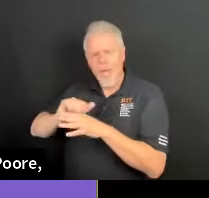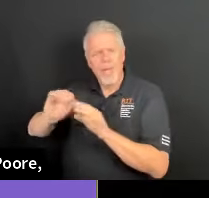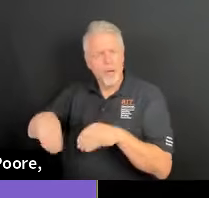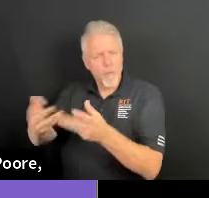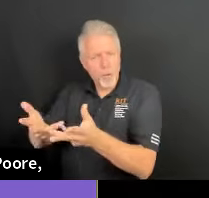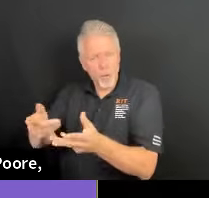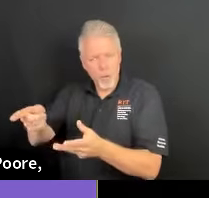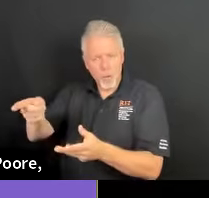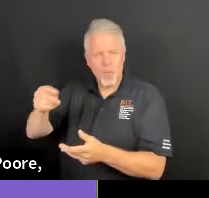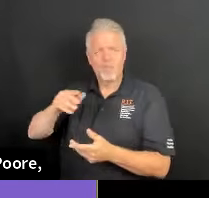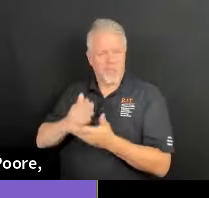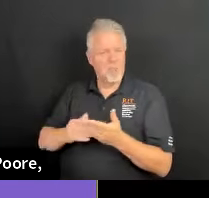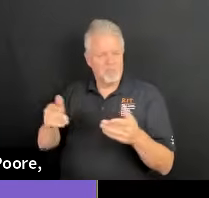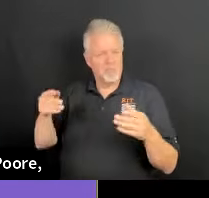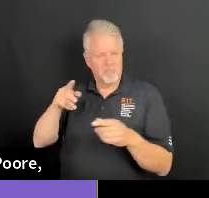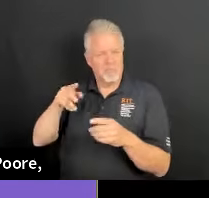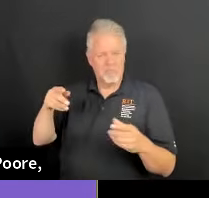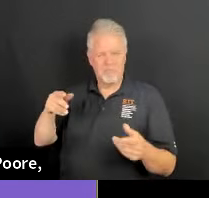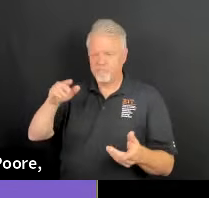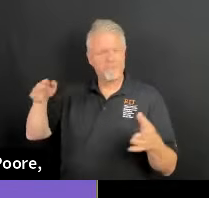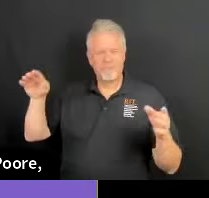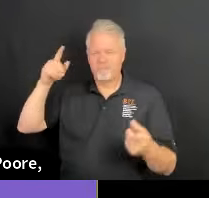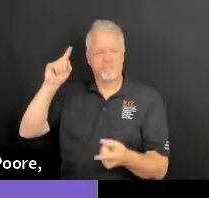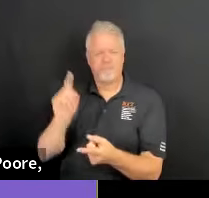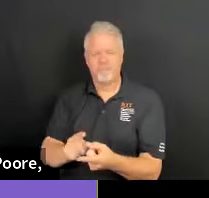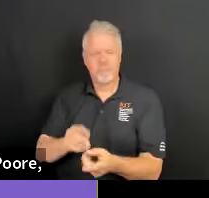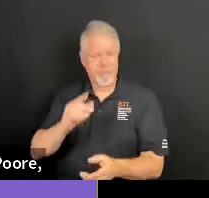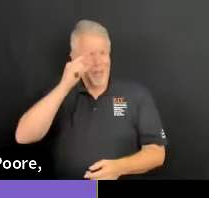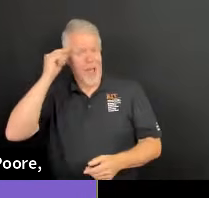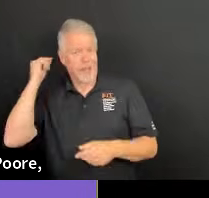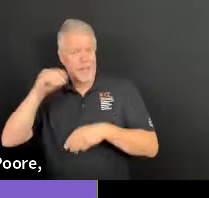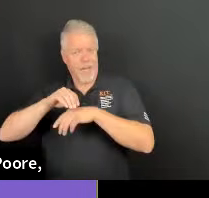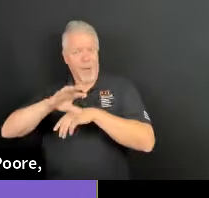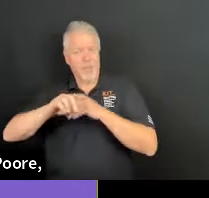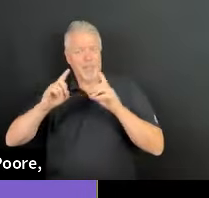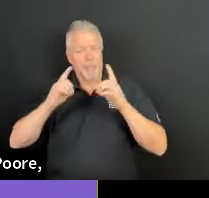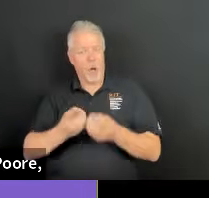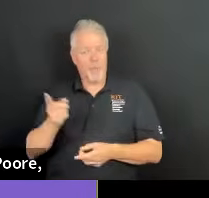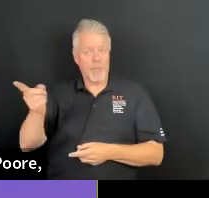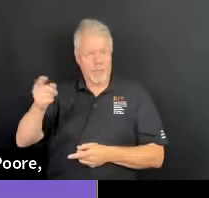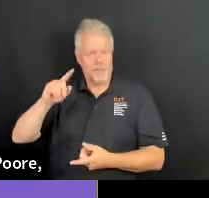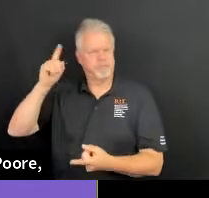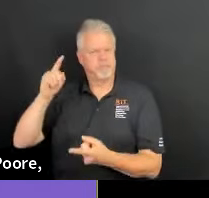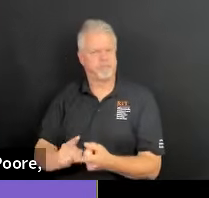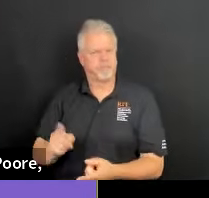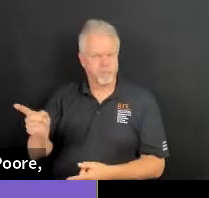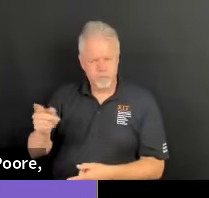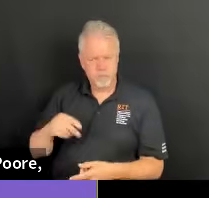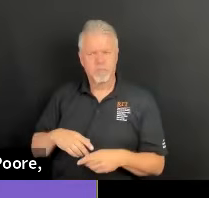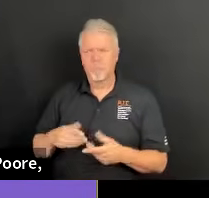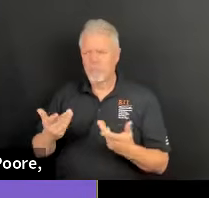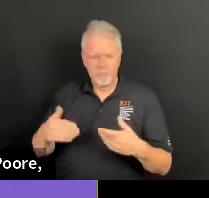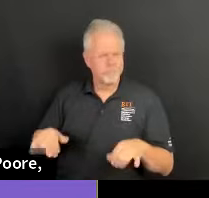the academic part, the training provision, the education to those individuals is lacking. Gallaudet has their